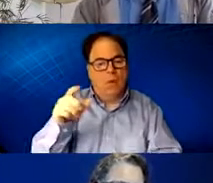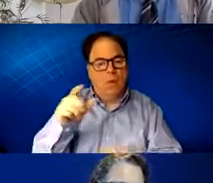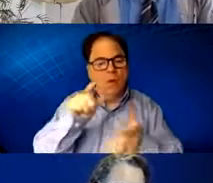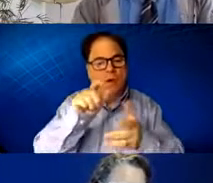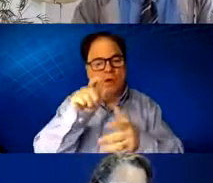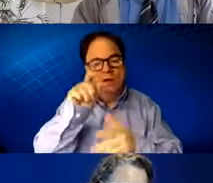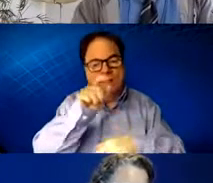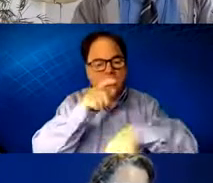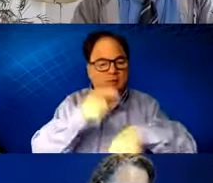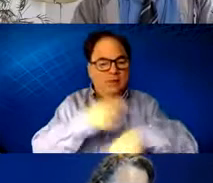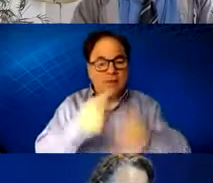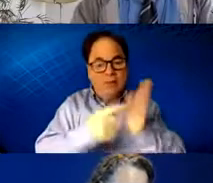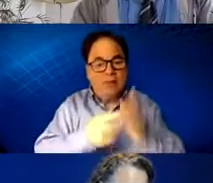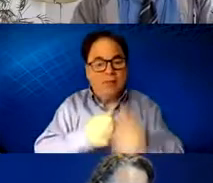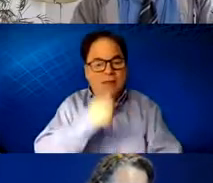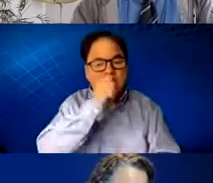accessibility.